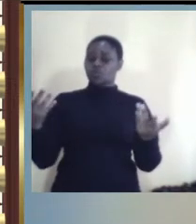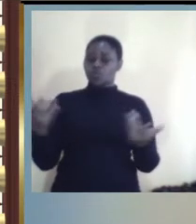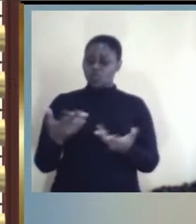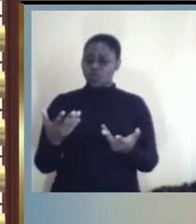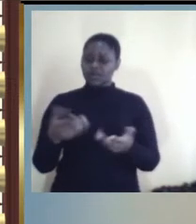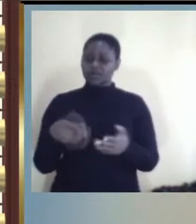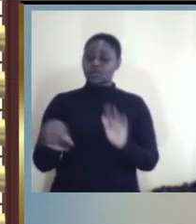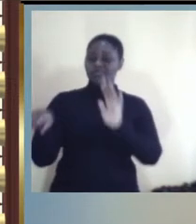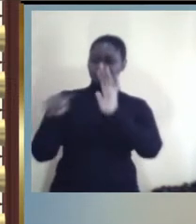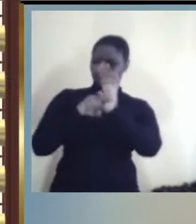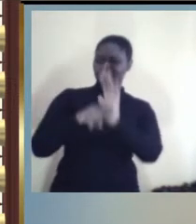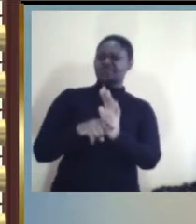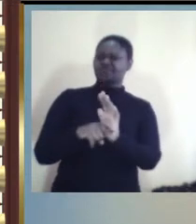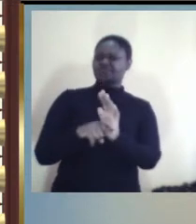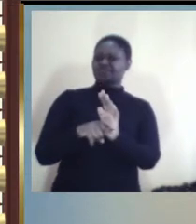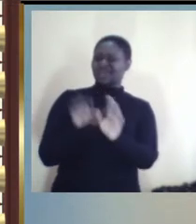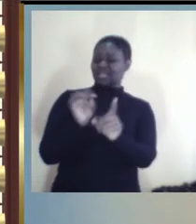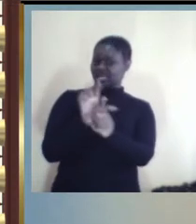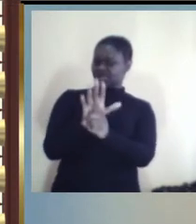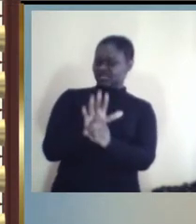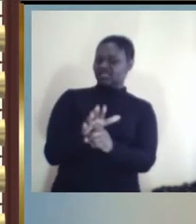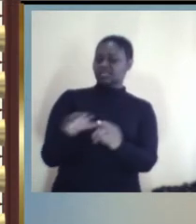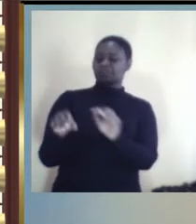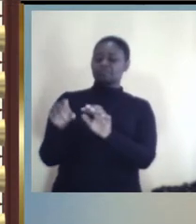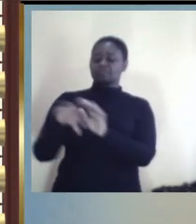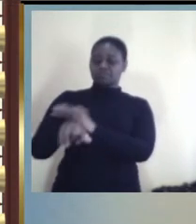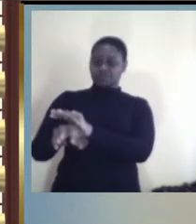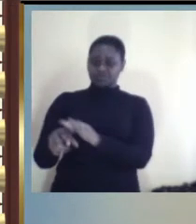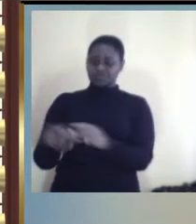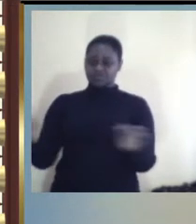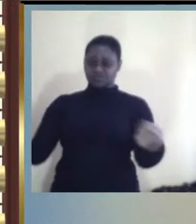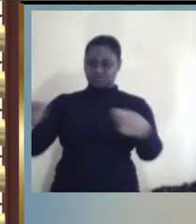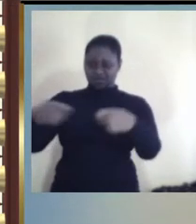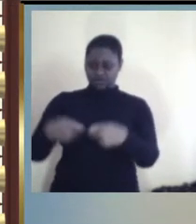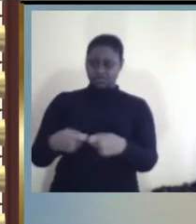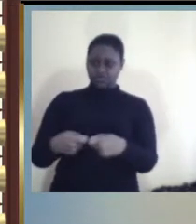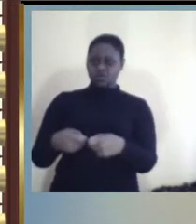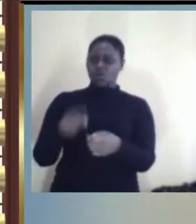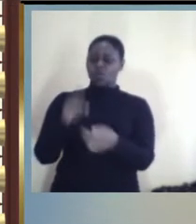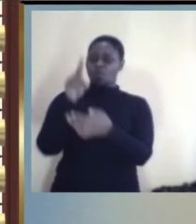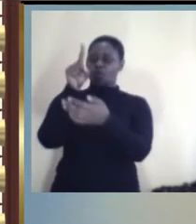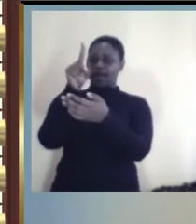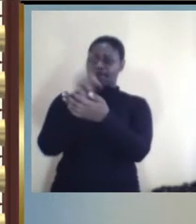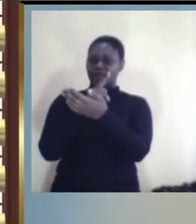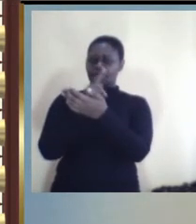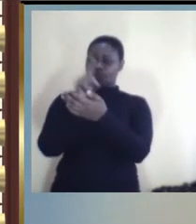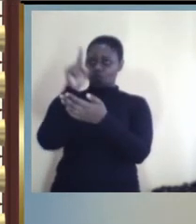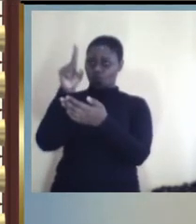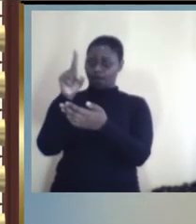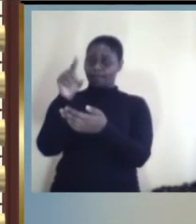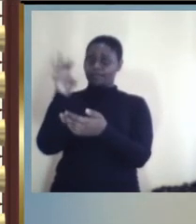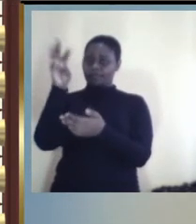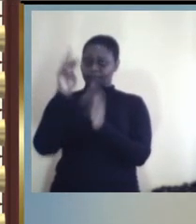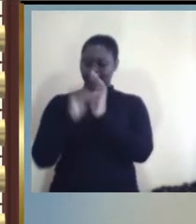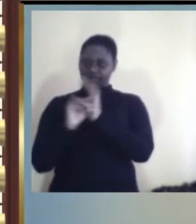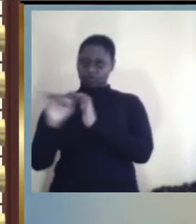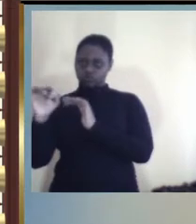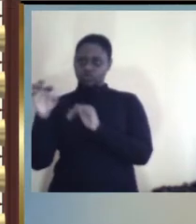a negative impact on the province's contribution to the 1 million jobs by